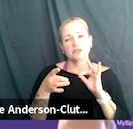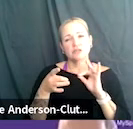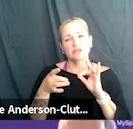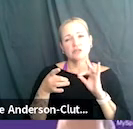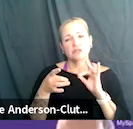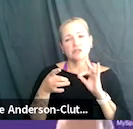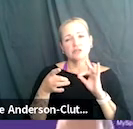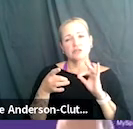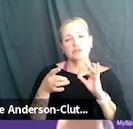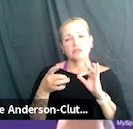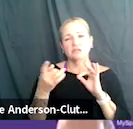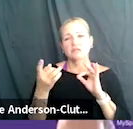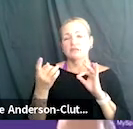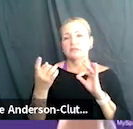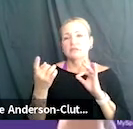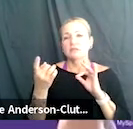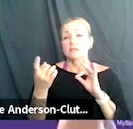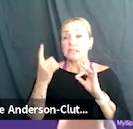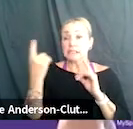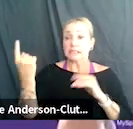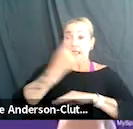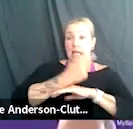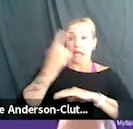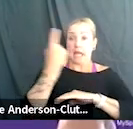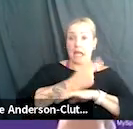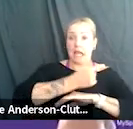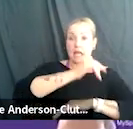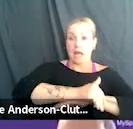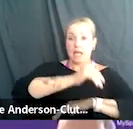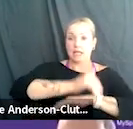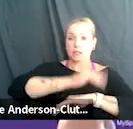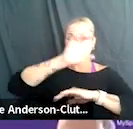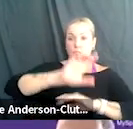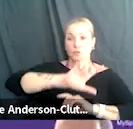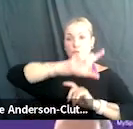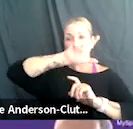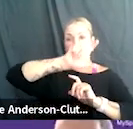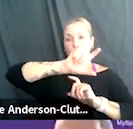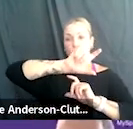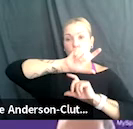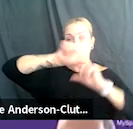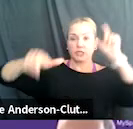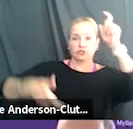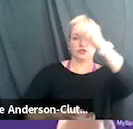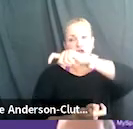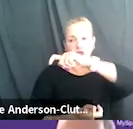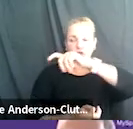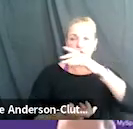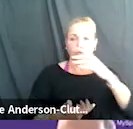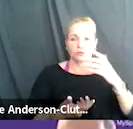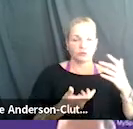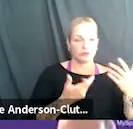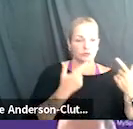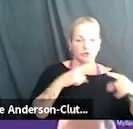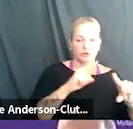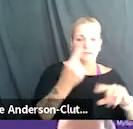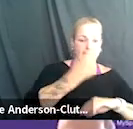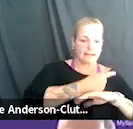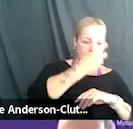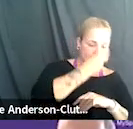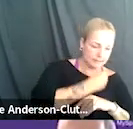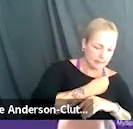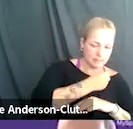reversal of day and night, which didn't happen, Parkinsonian features, which we didn't see, excitement and agitation, for a couple of people, for the one boy only in the